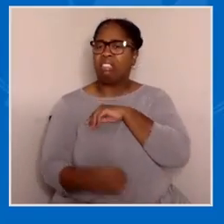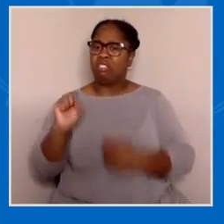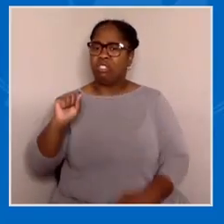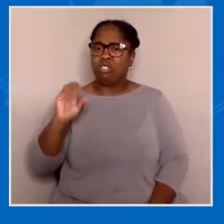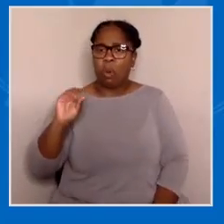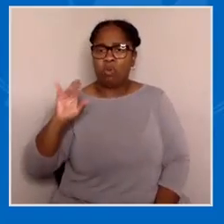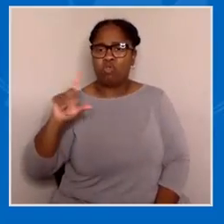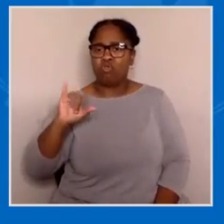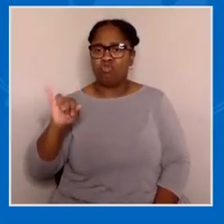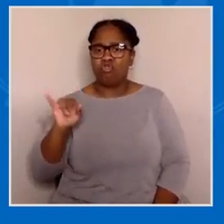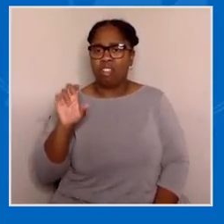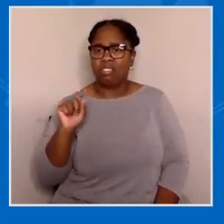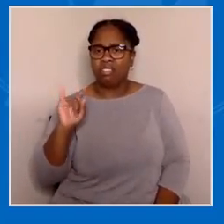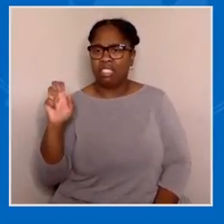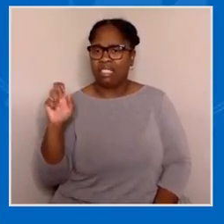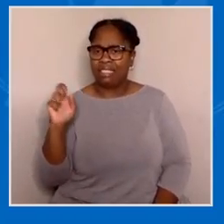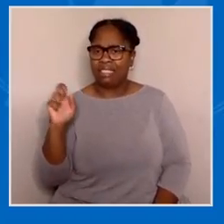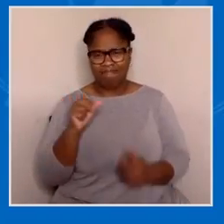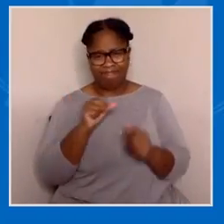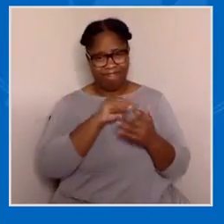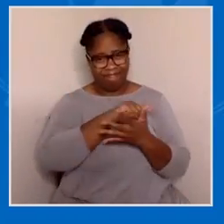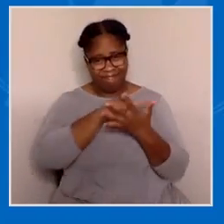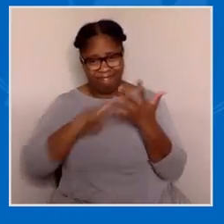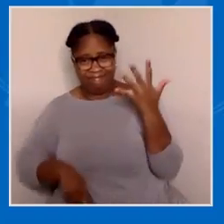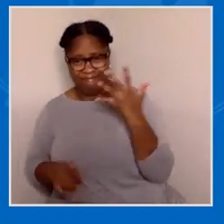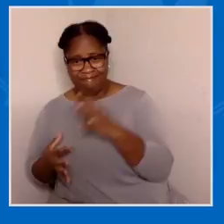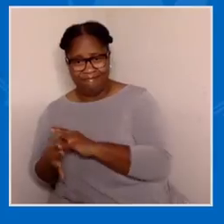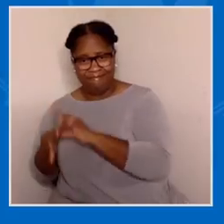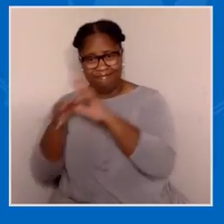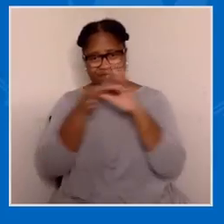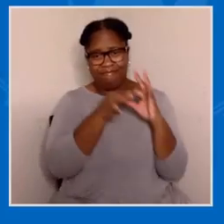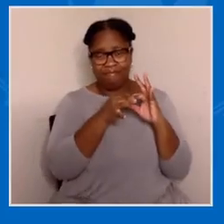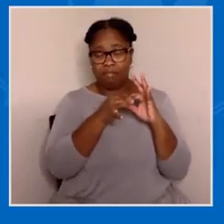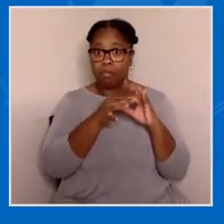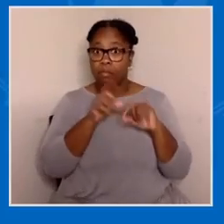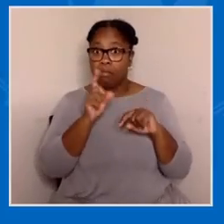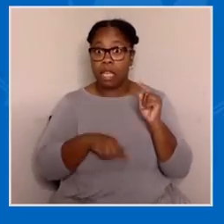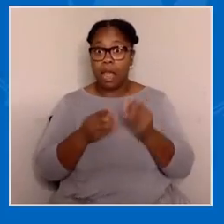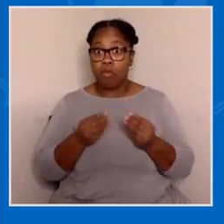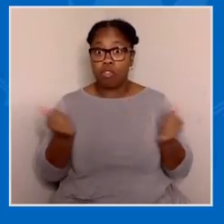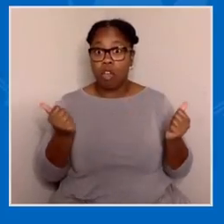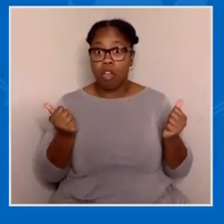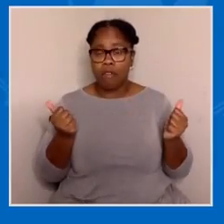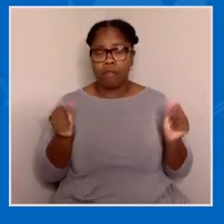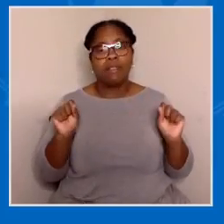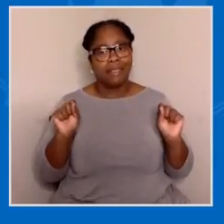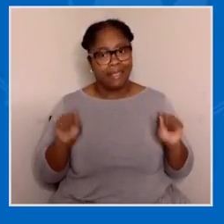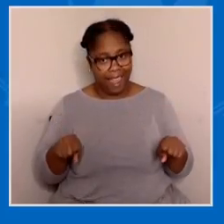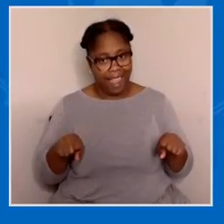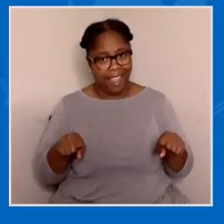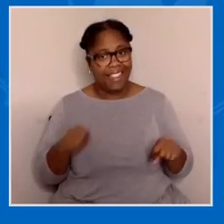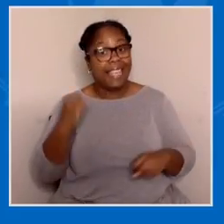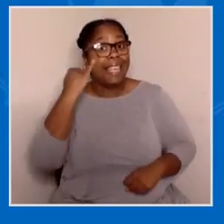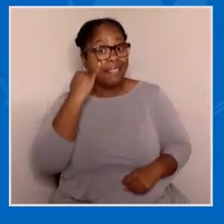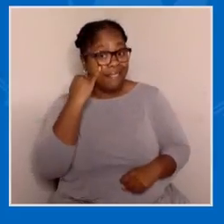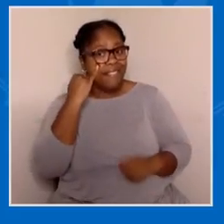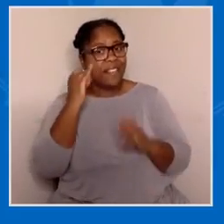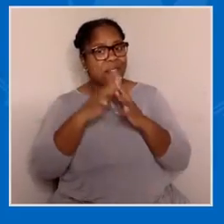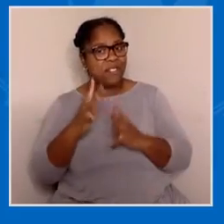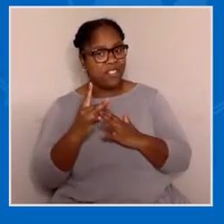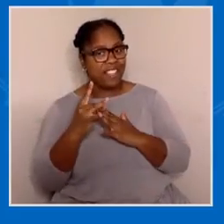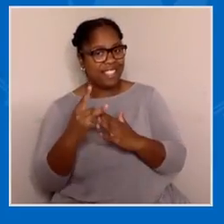unrelenting and interconnected, but they're not unresolvable if America is leading the way. Thank